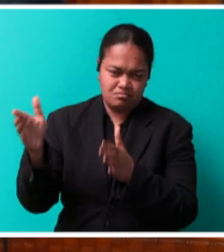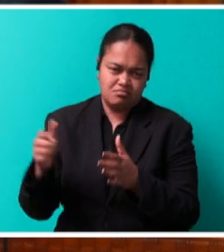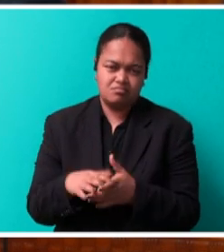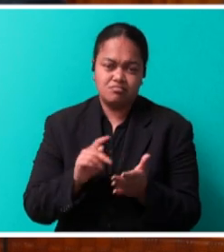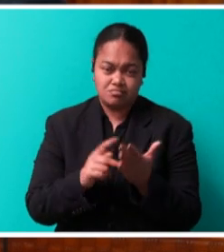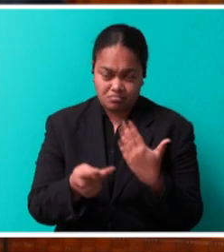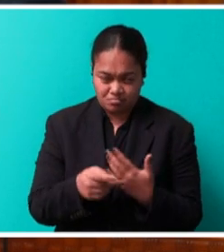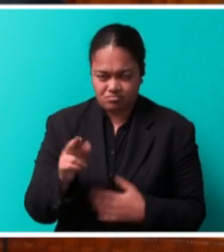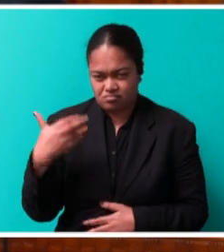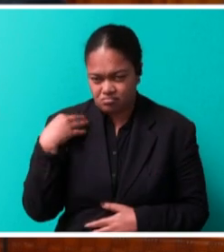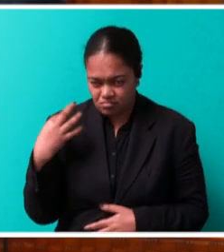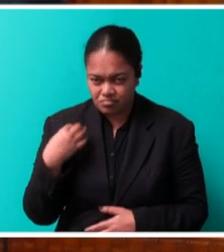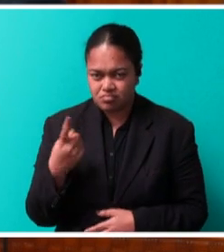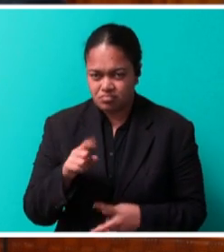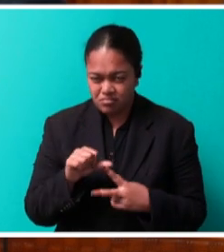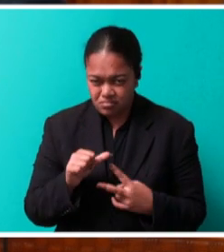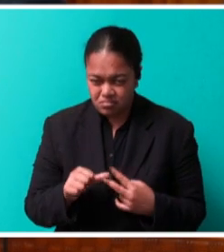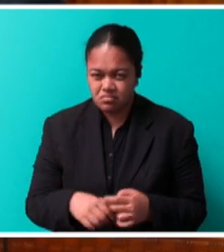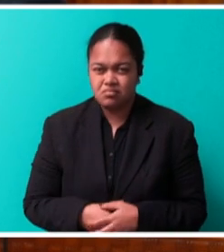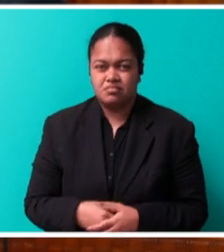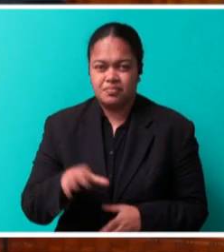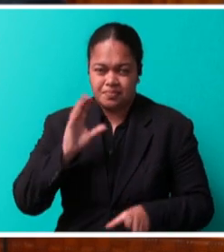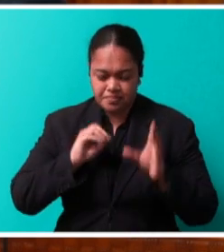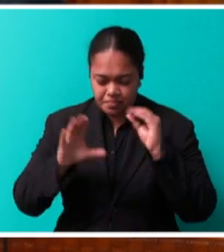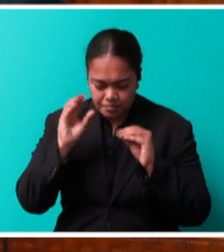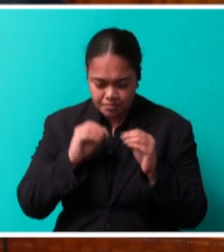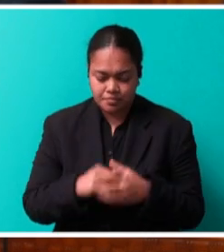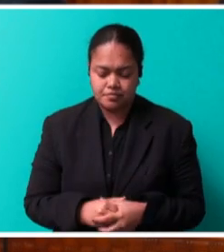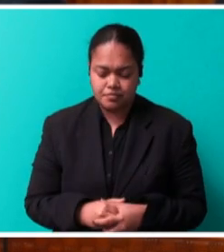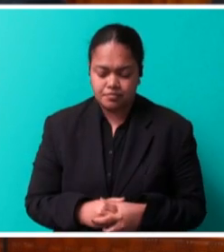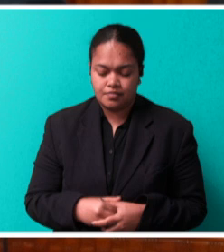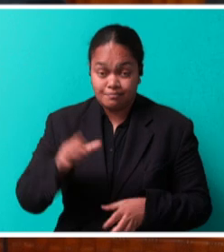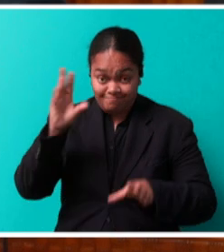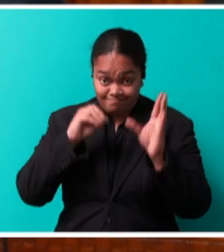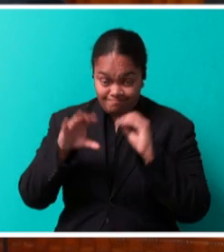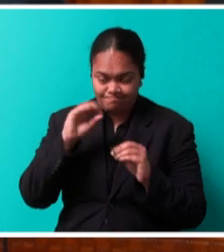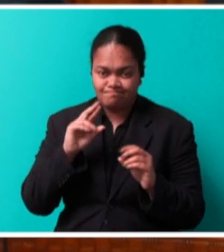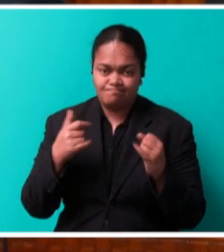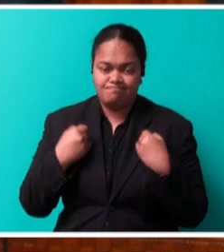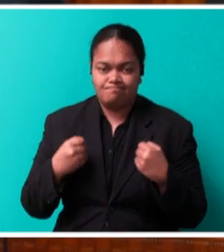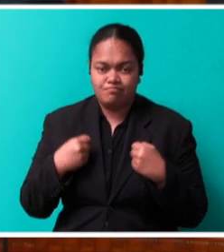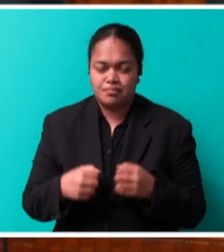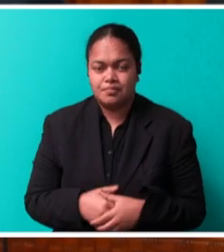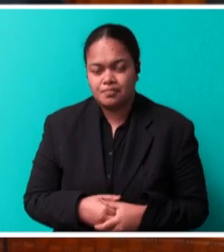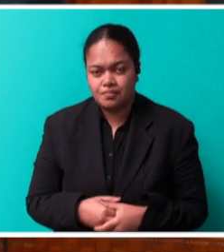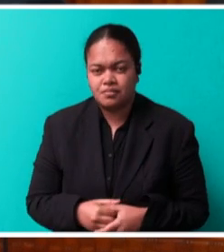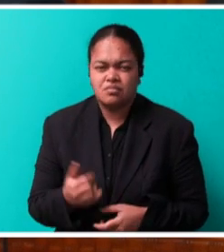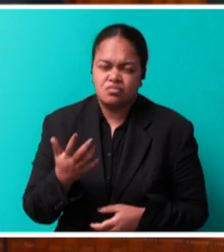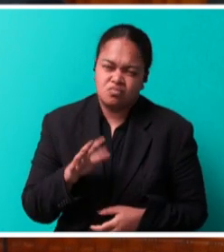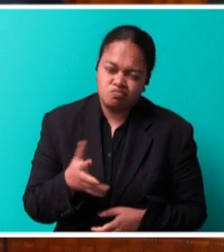for replication and also learnings for implementations